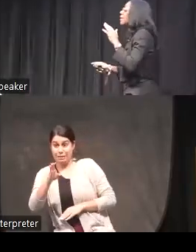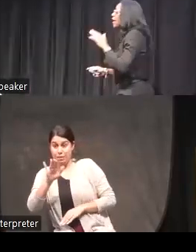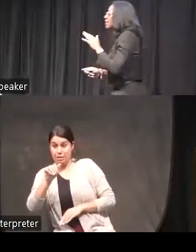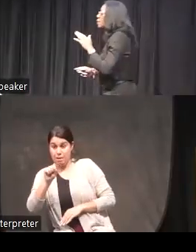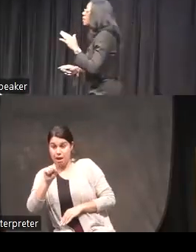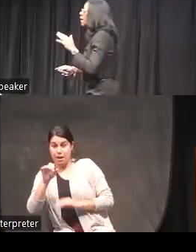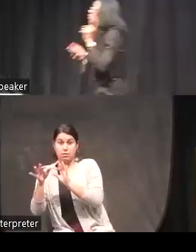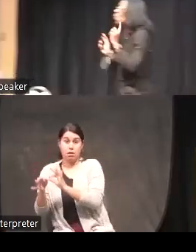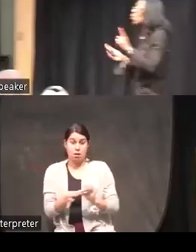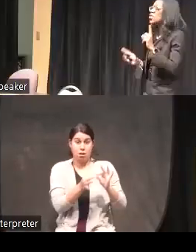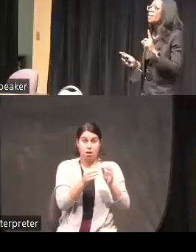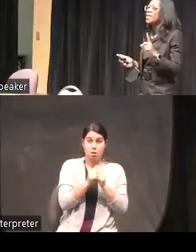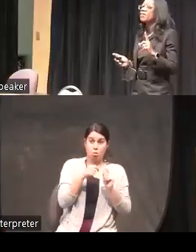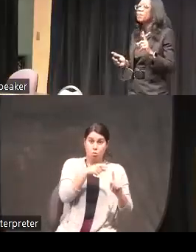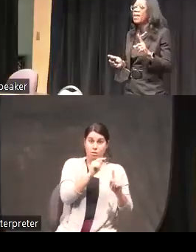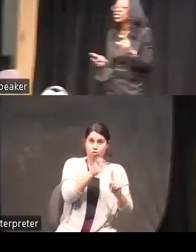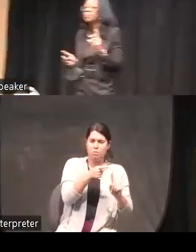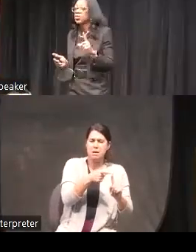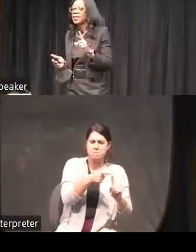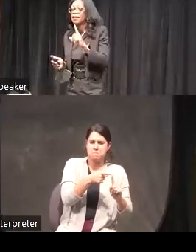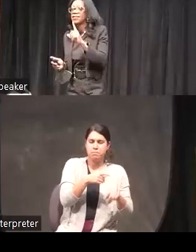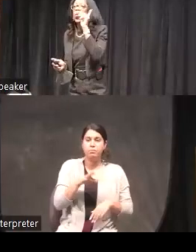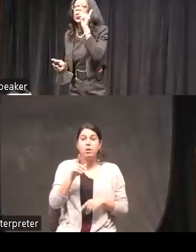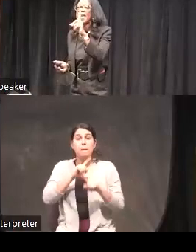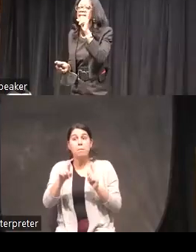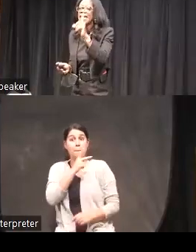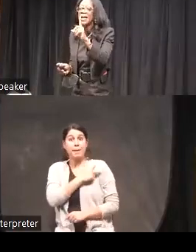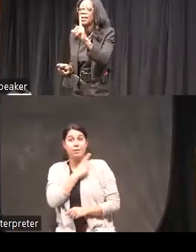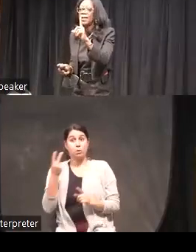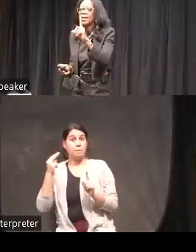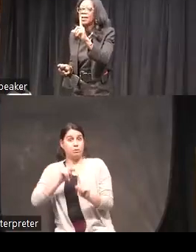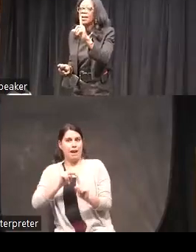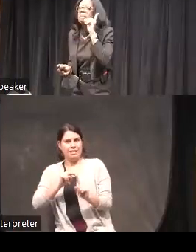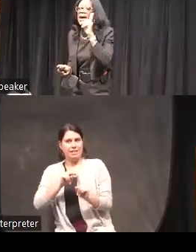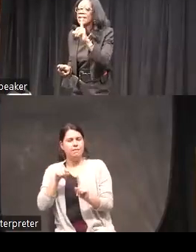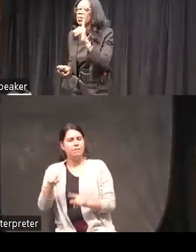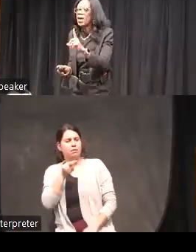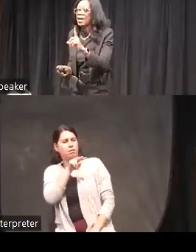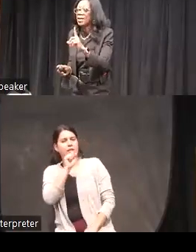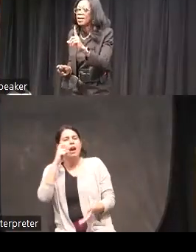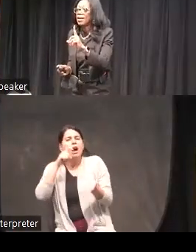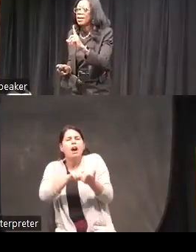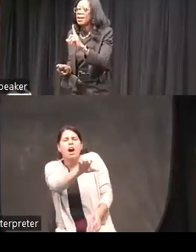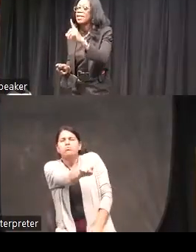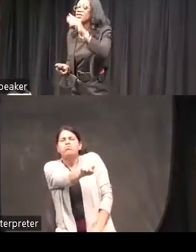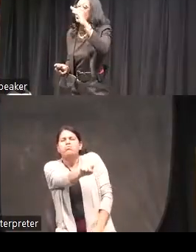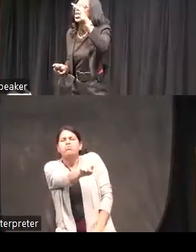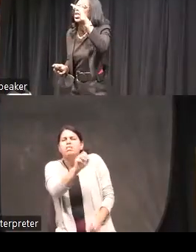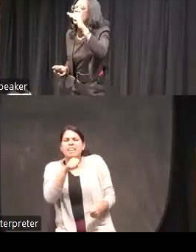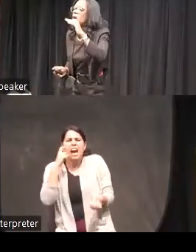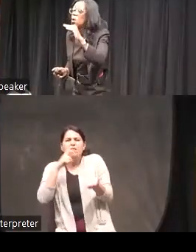and explicit bias, the worst combination from patient perspectives. What they can tell a mile away